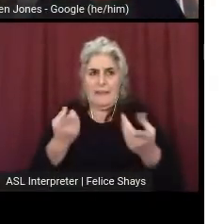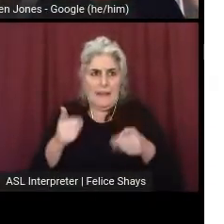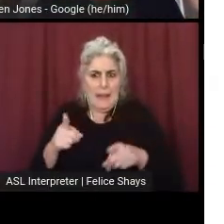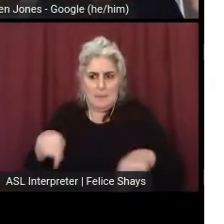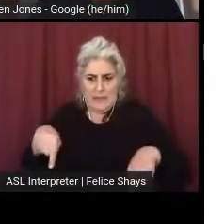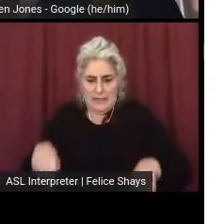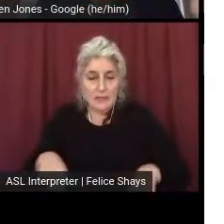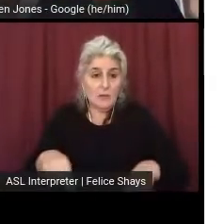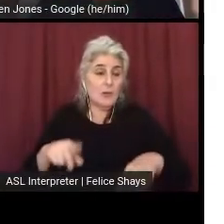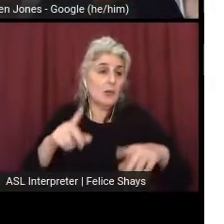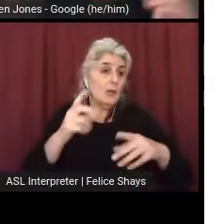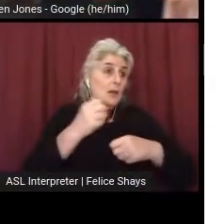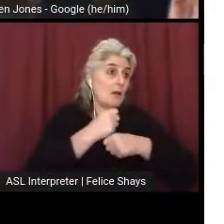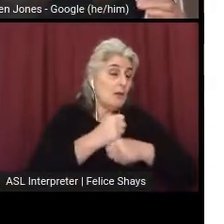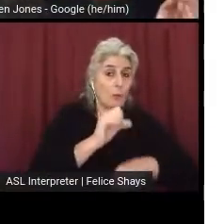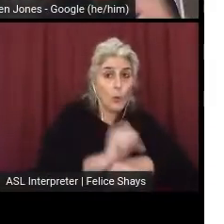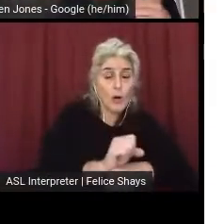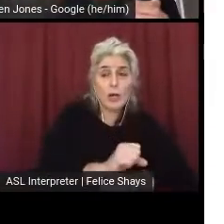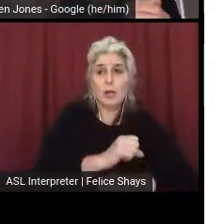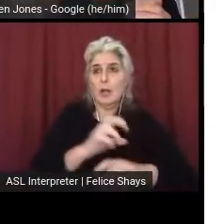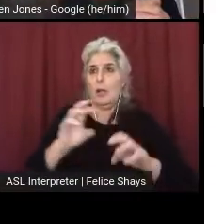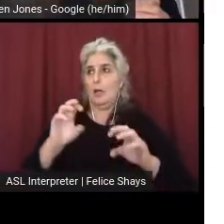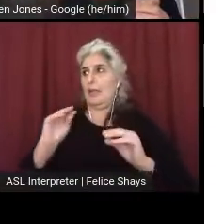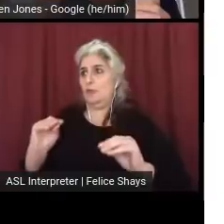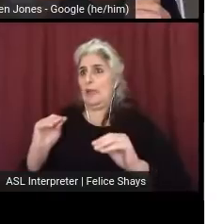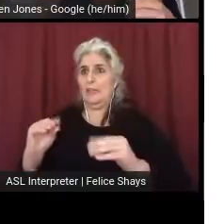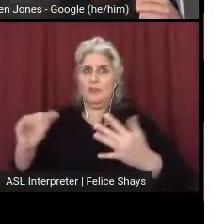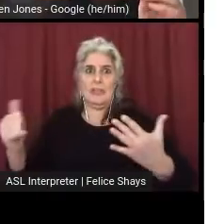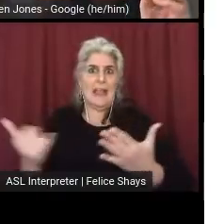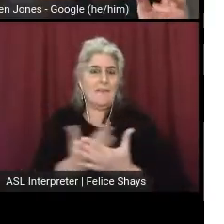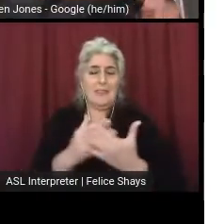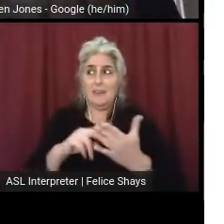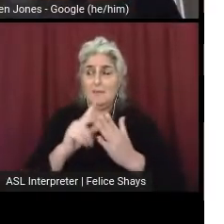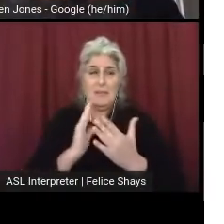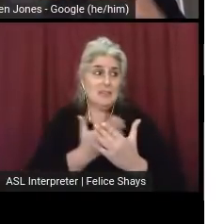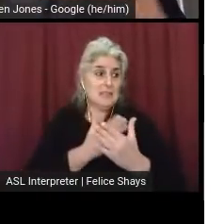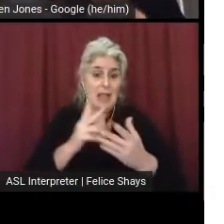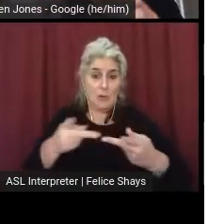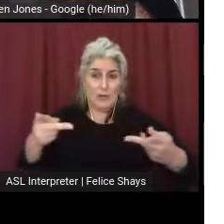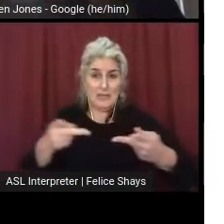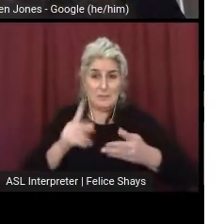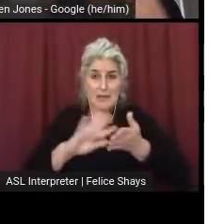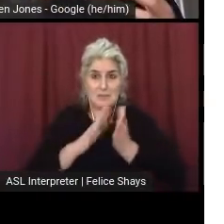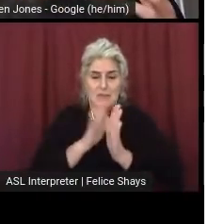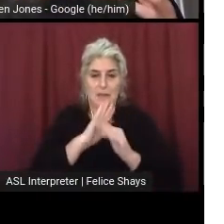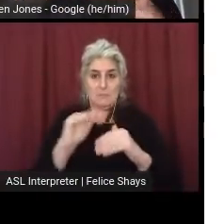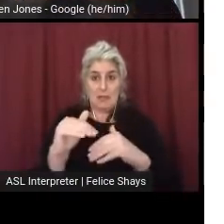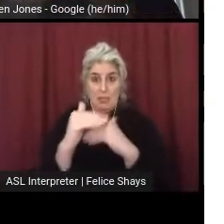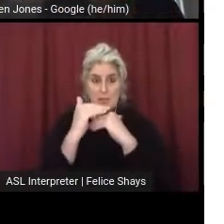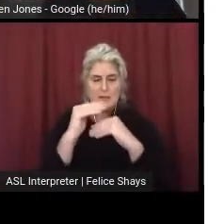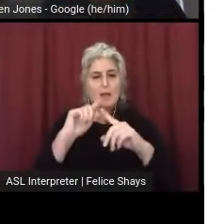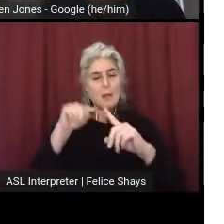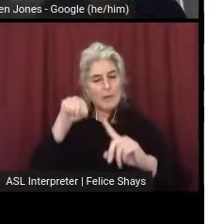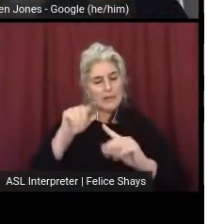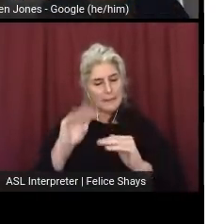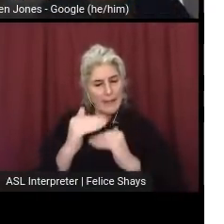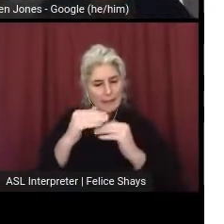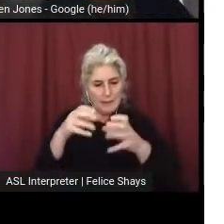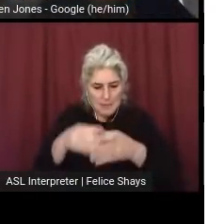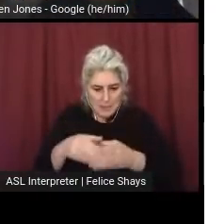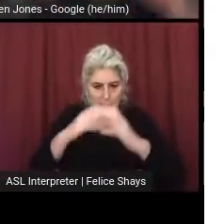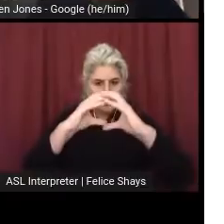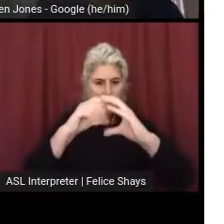is there, and so our space becomes much, much, much more constrained. But within that space and that range of activities, there are